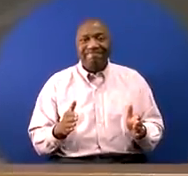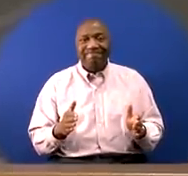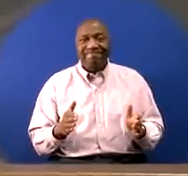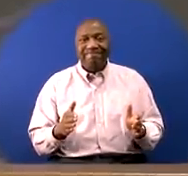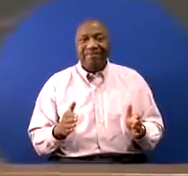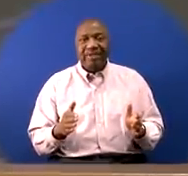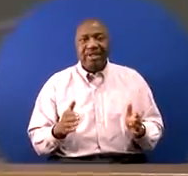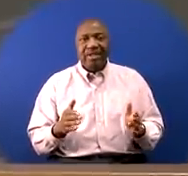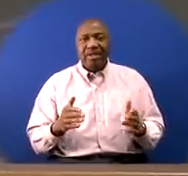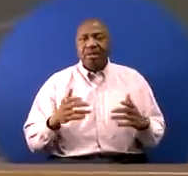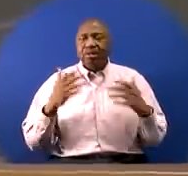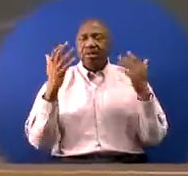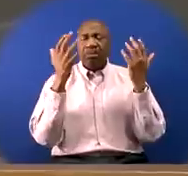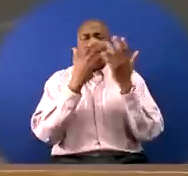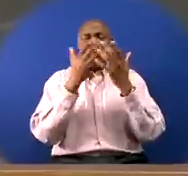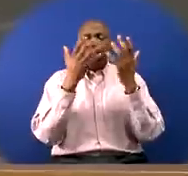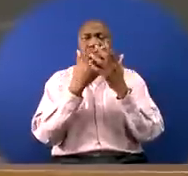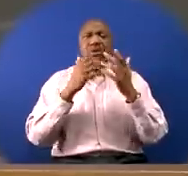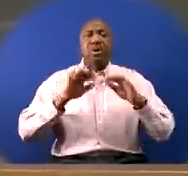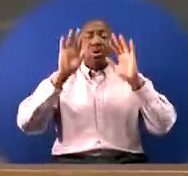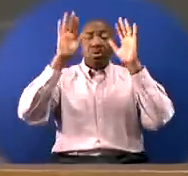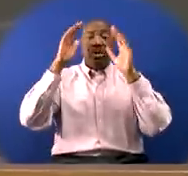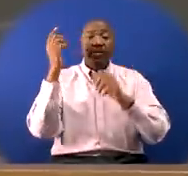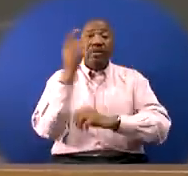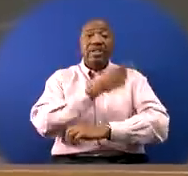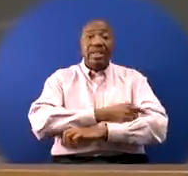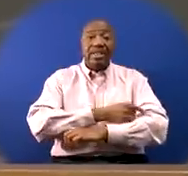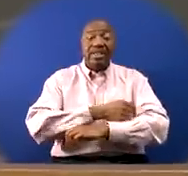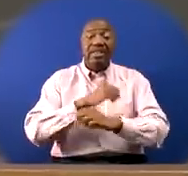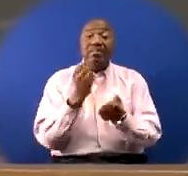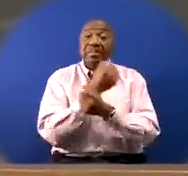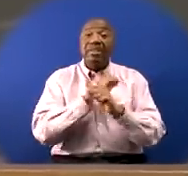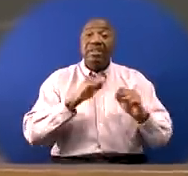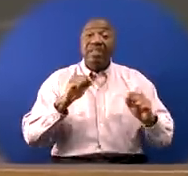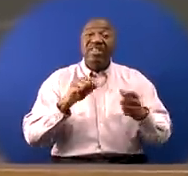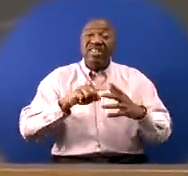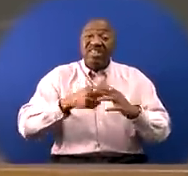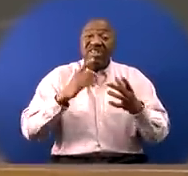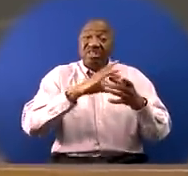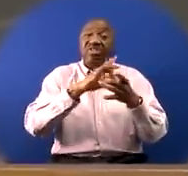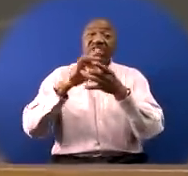What a wonderful day to be saved.